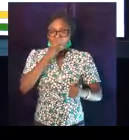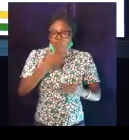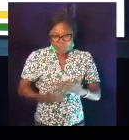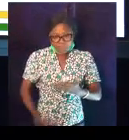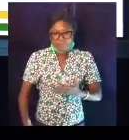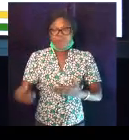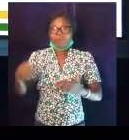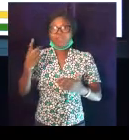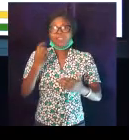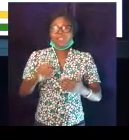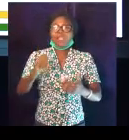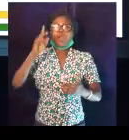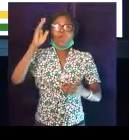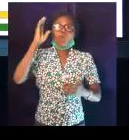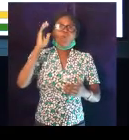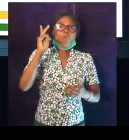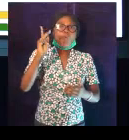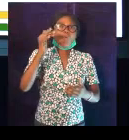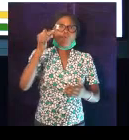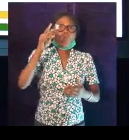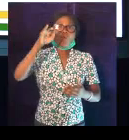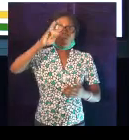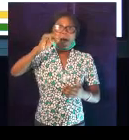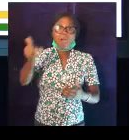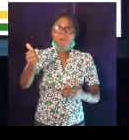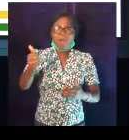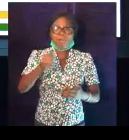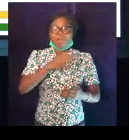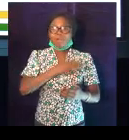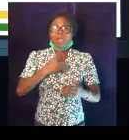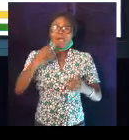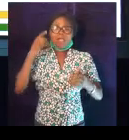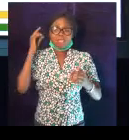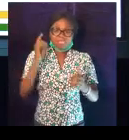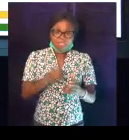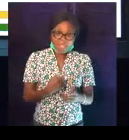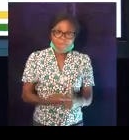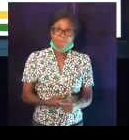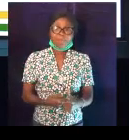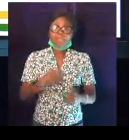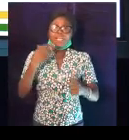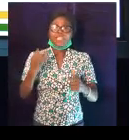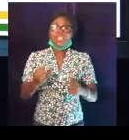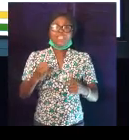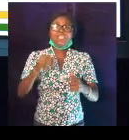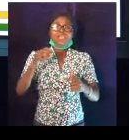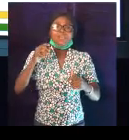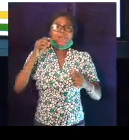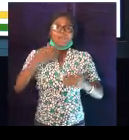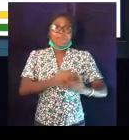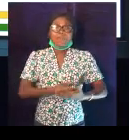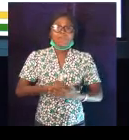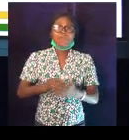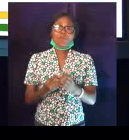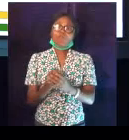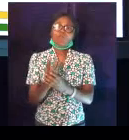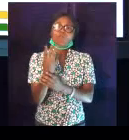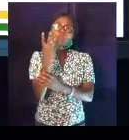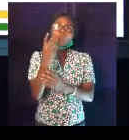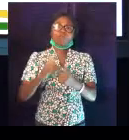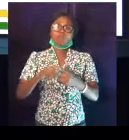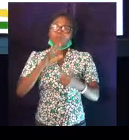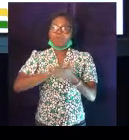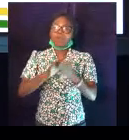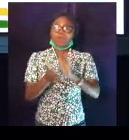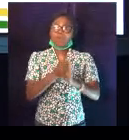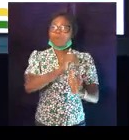they named the baby Kukuma. What's the name of the baby? Kukuma. So then the baby grew up to become a